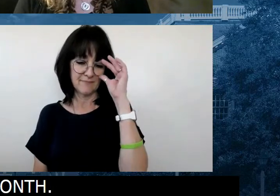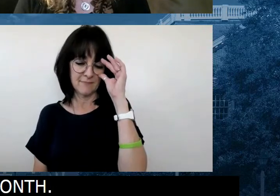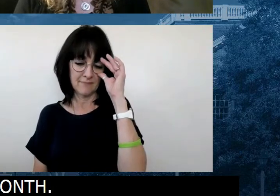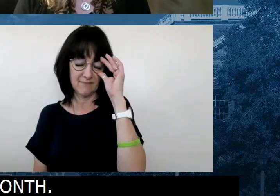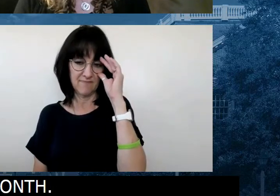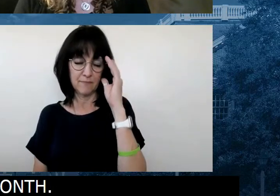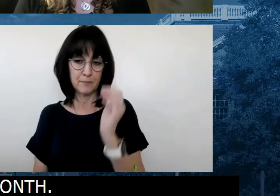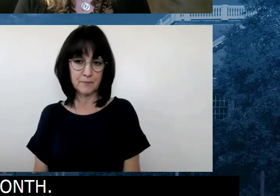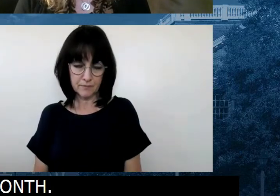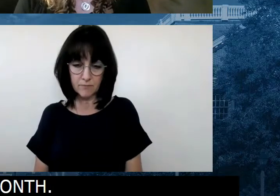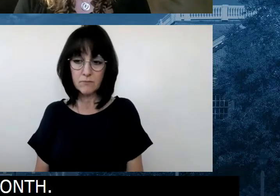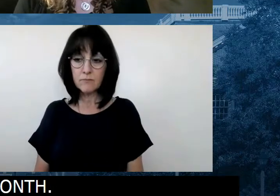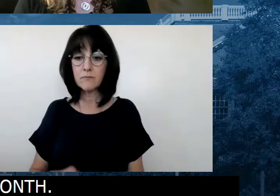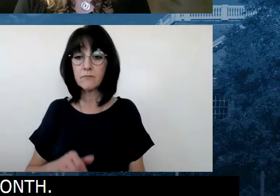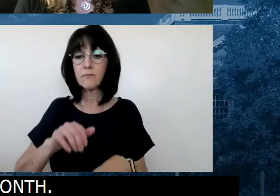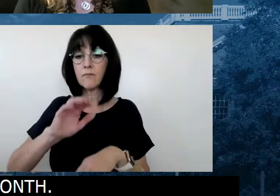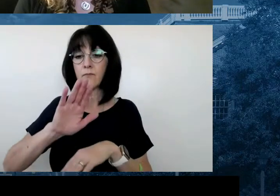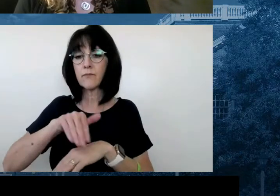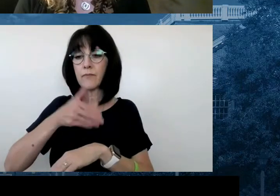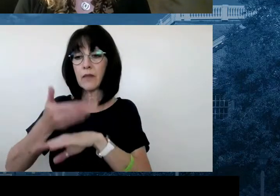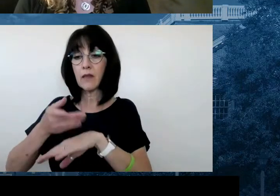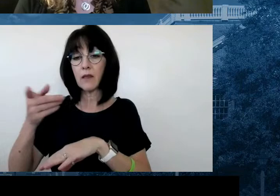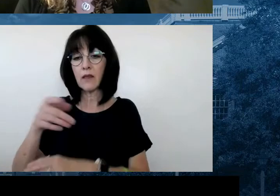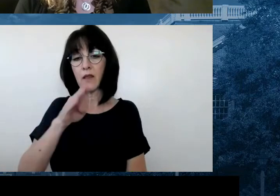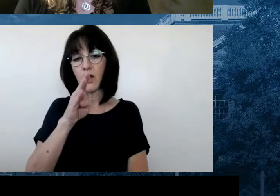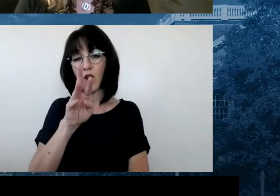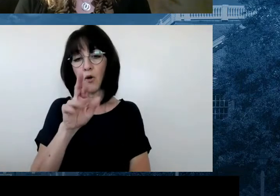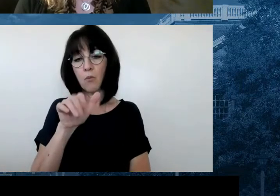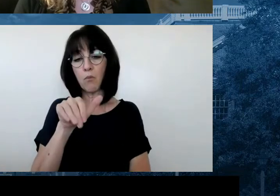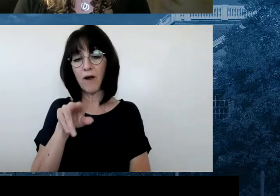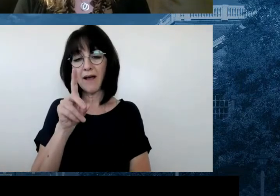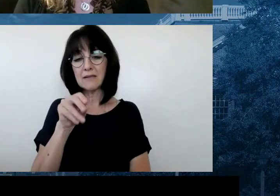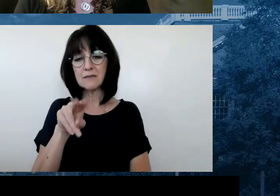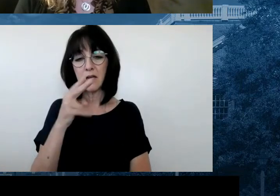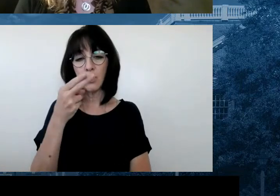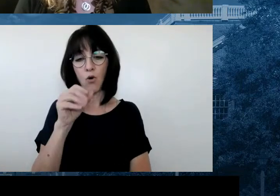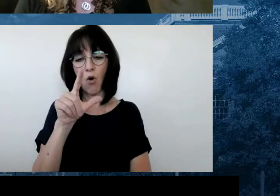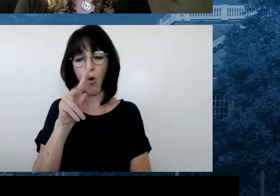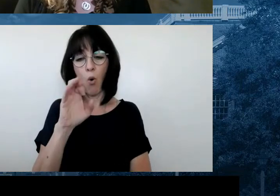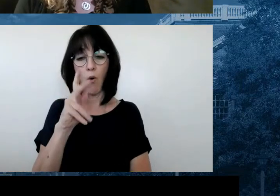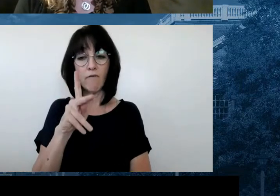Right, next we'll go to Brandon Holbeck with the News Journal.